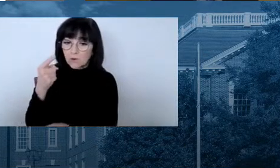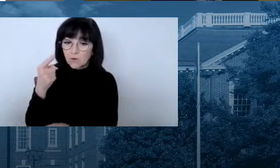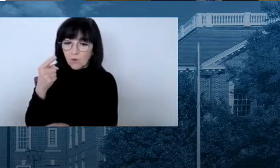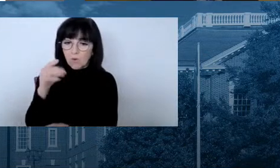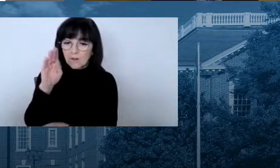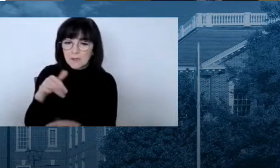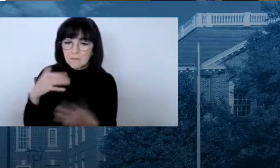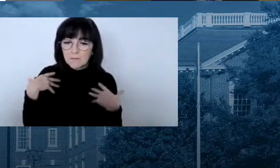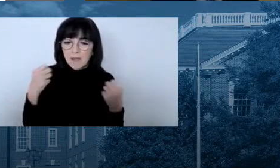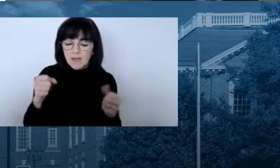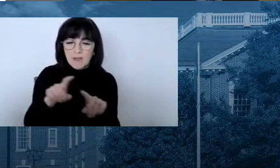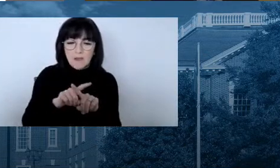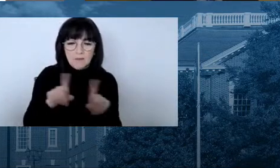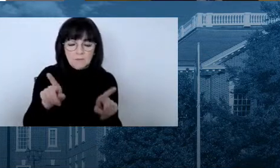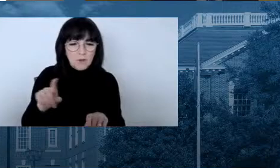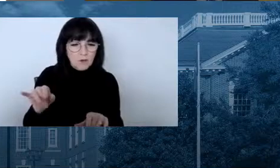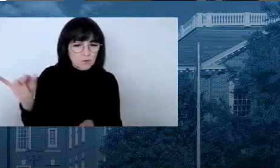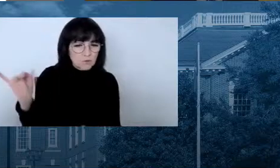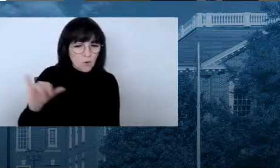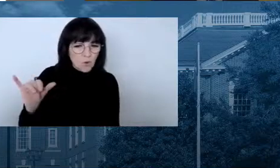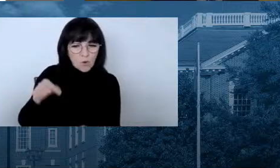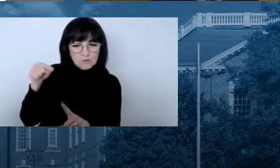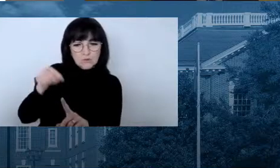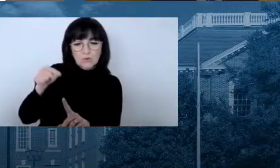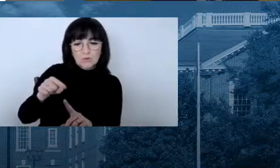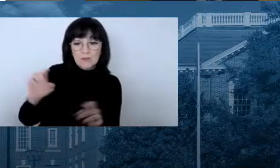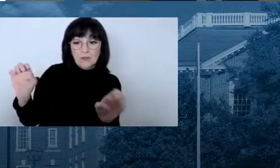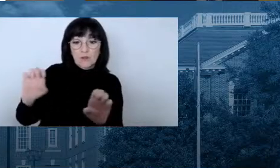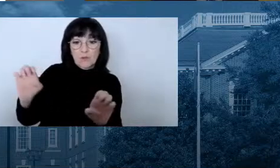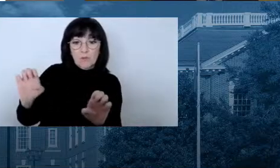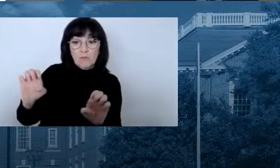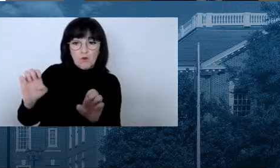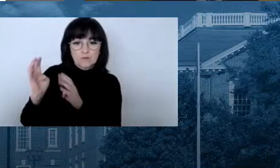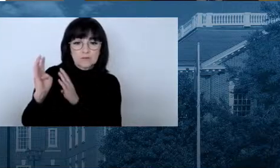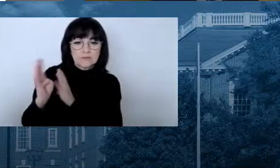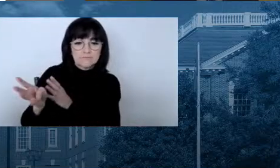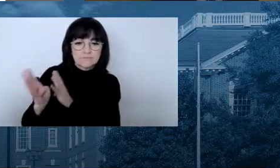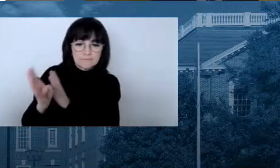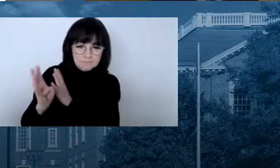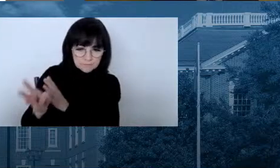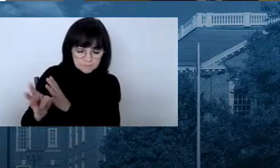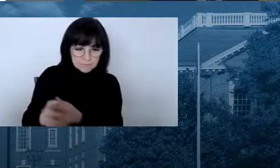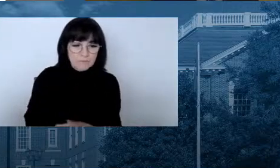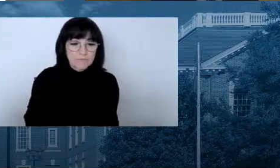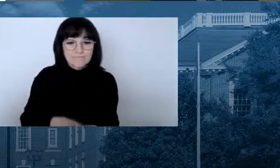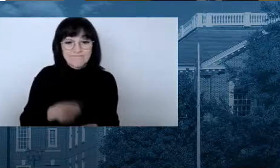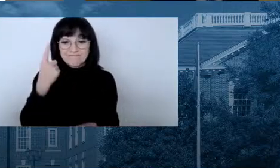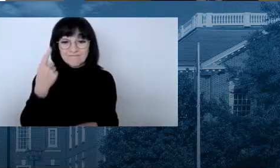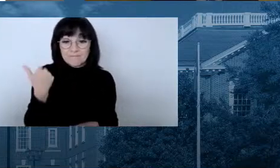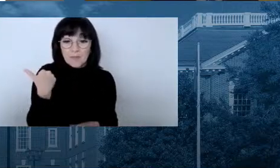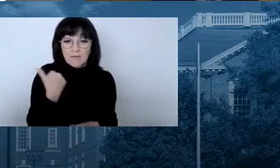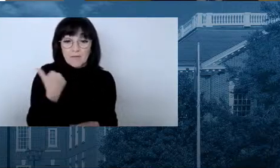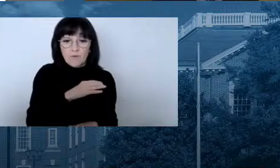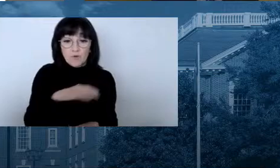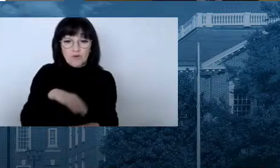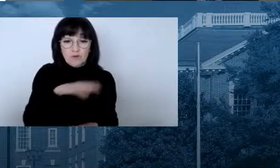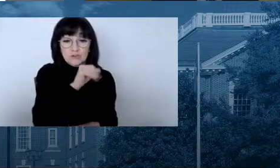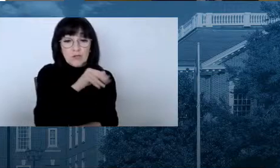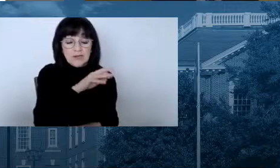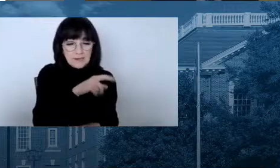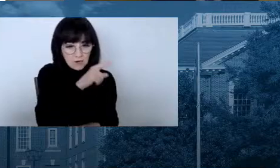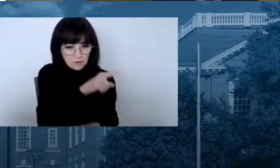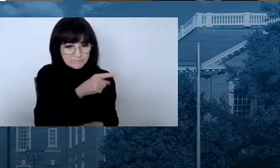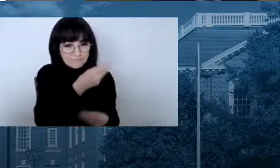had leaders from Christiana Care who shared with us the situation there at Christiana Care. I think it's fair to say that